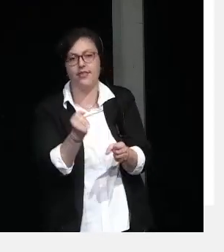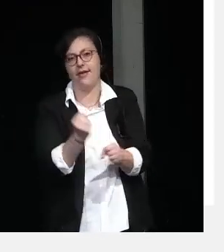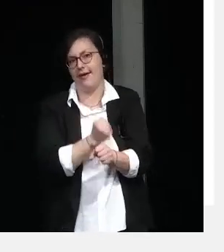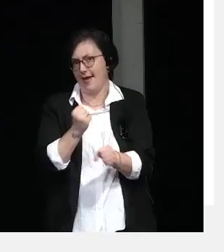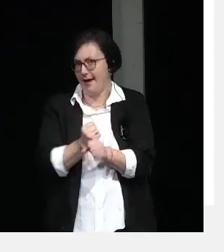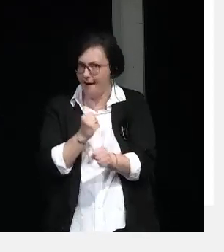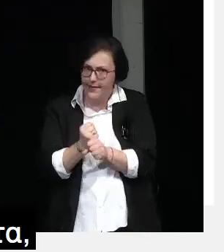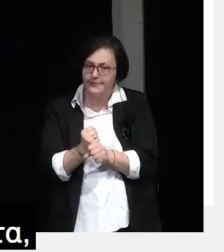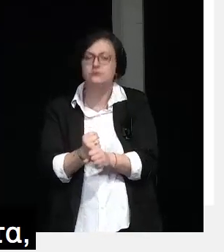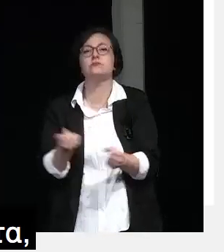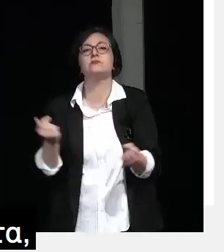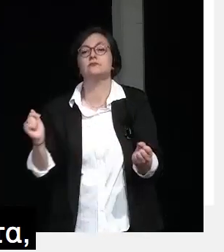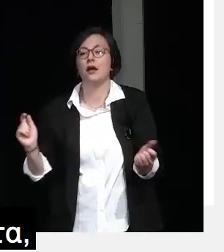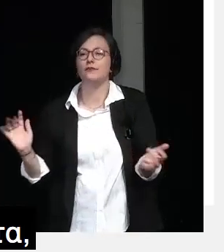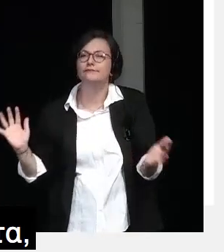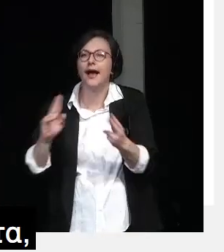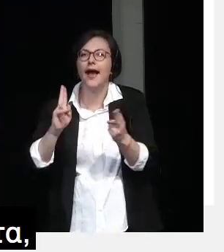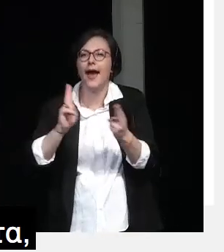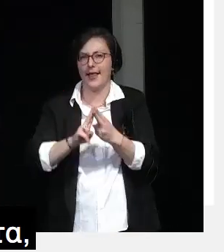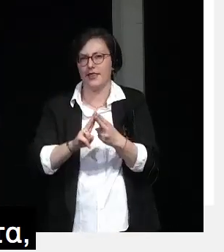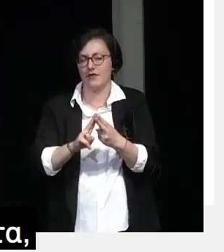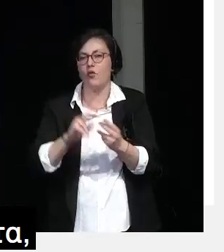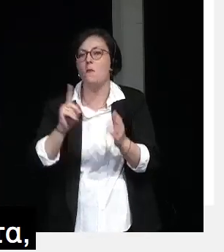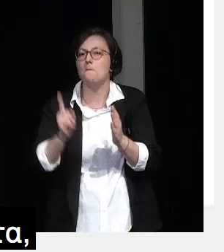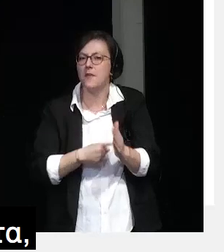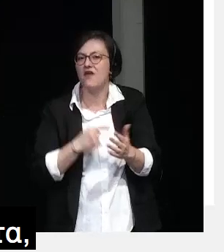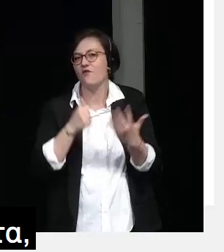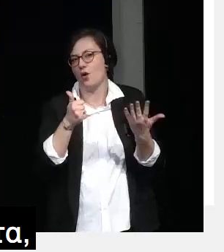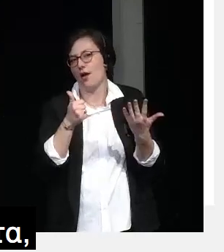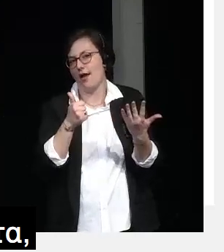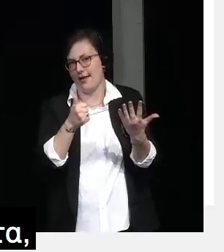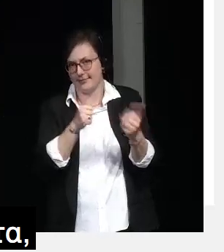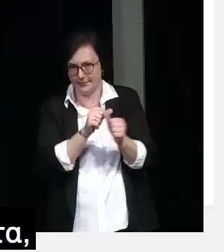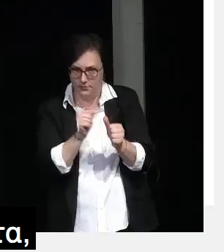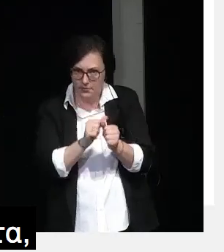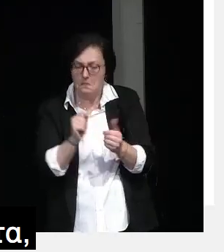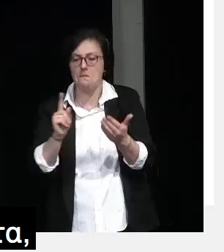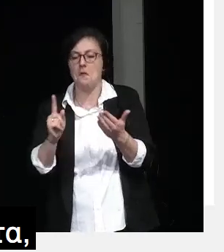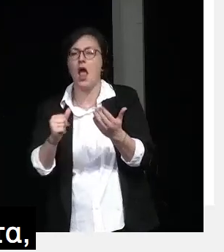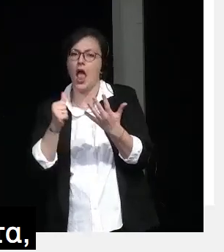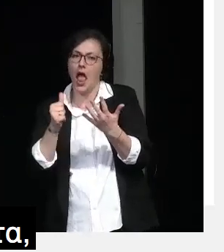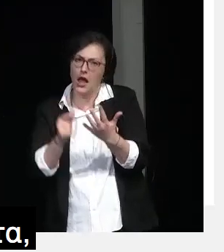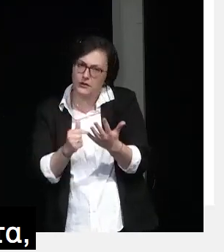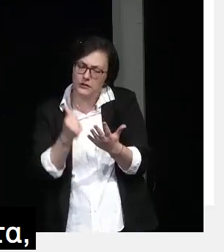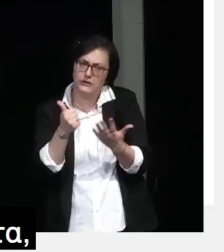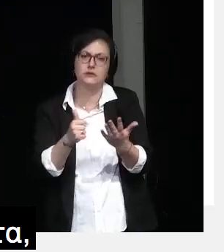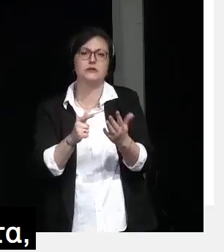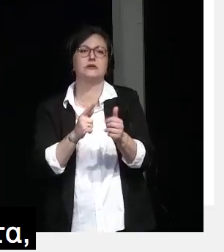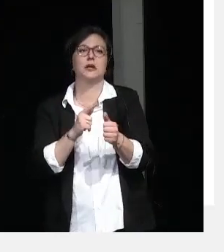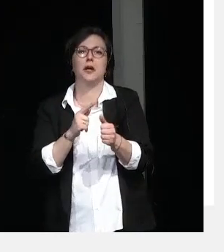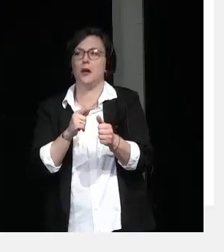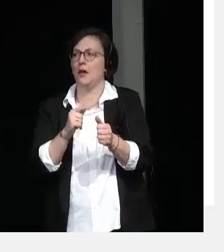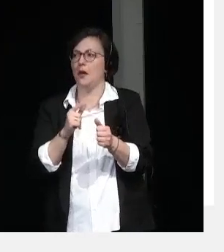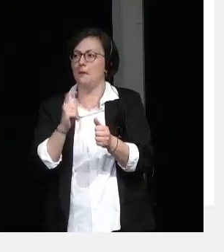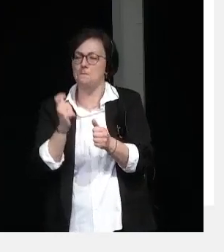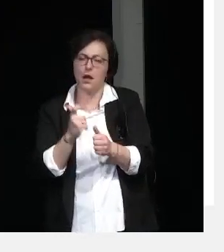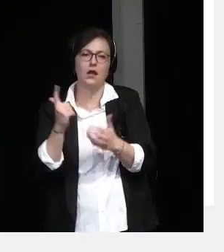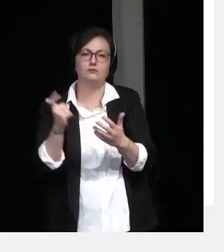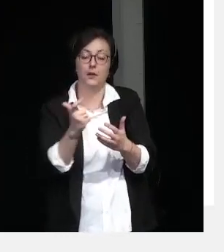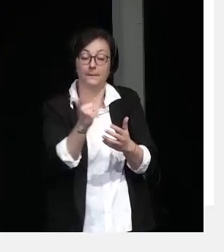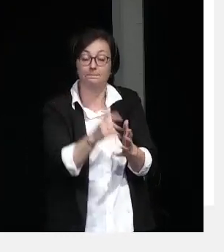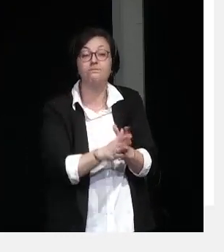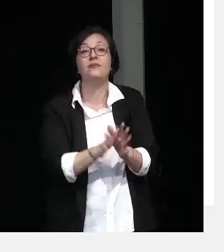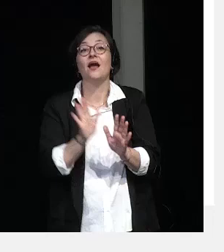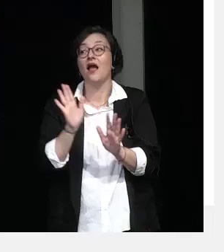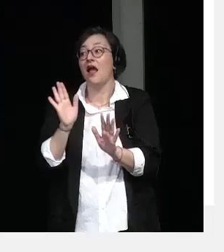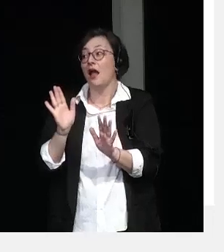just audited internally, and we made a giant Excel spreadsheet that were issues and what we sort